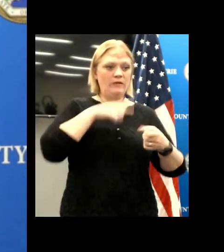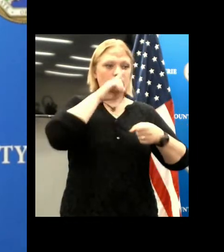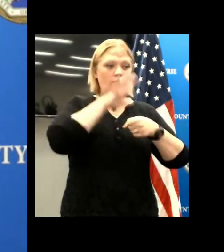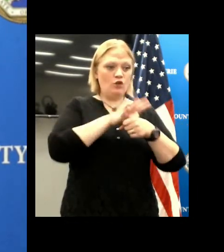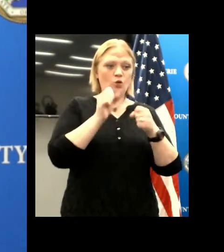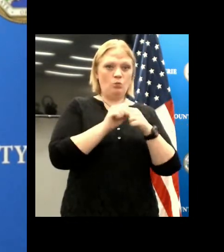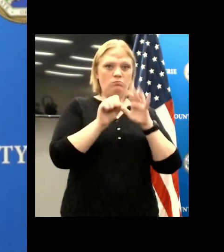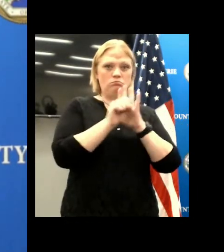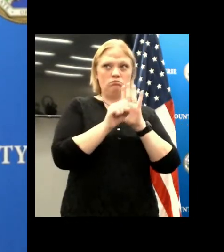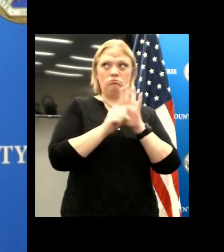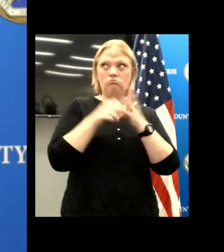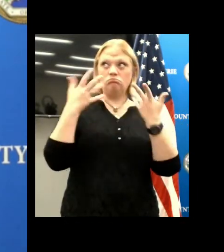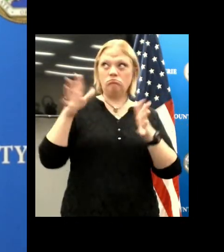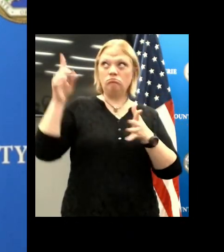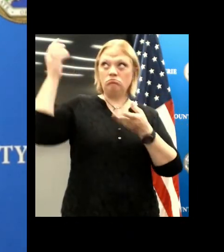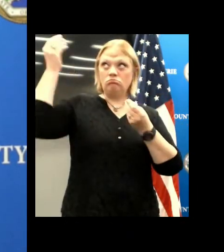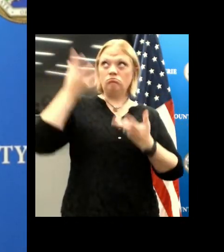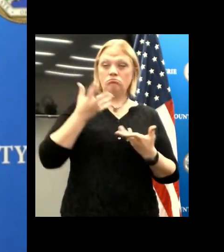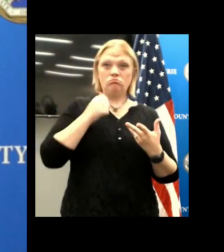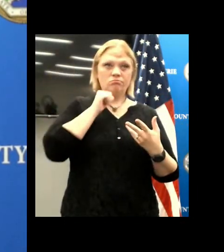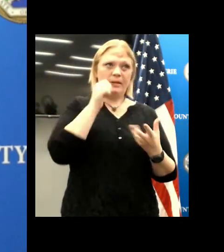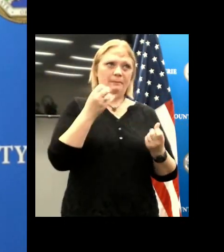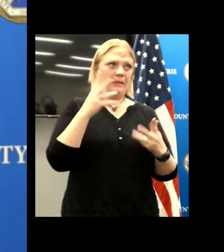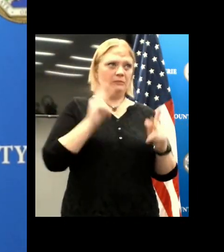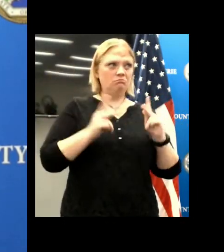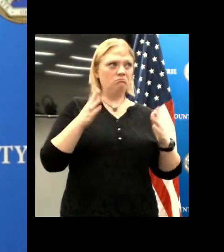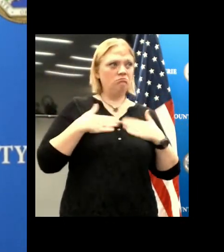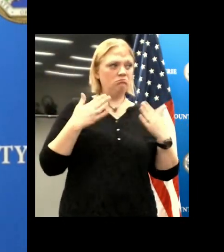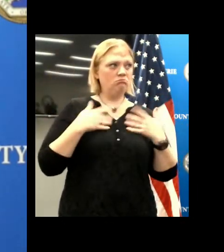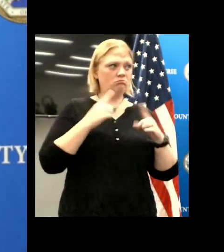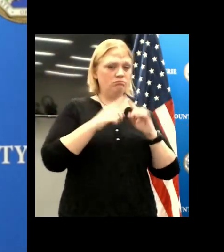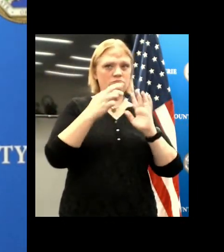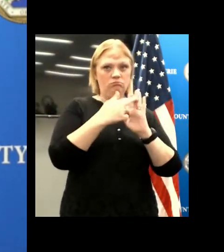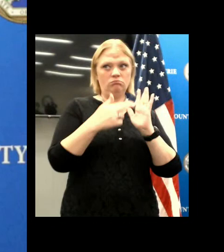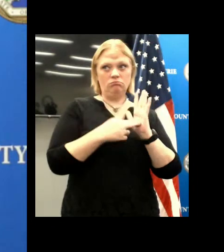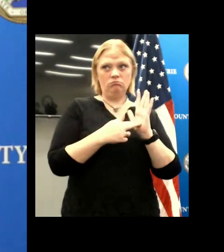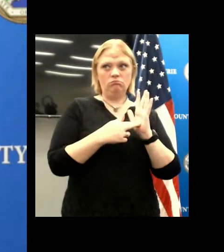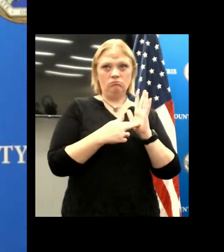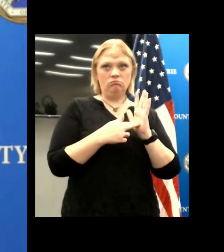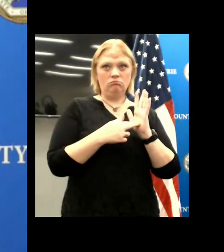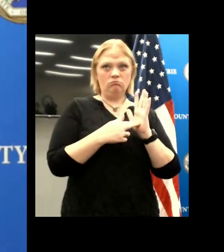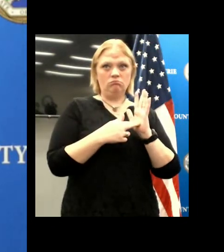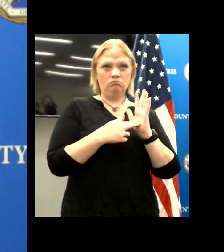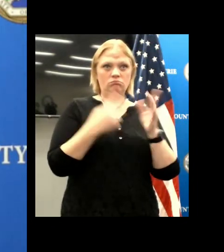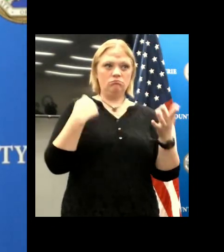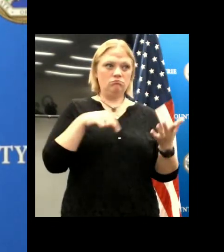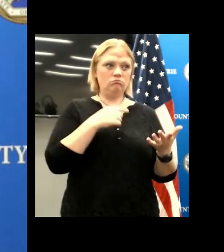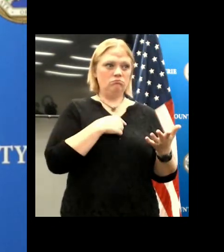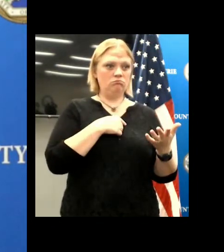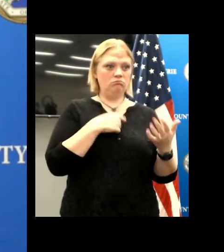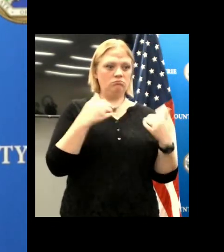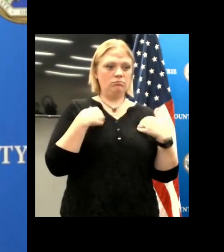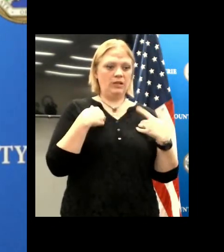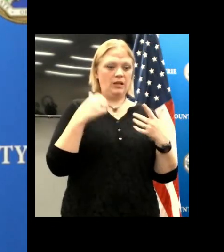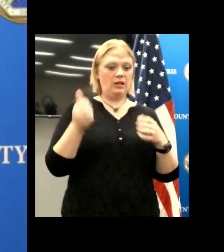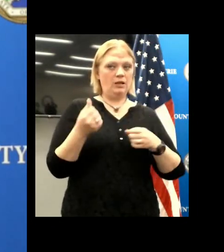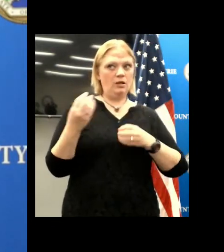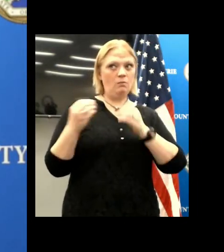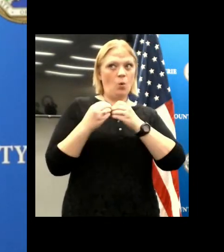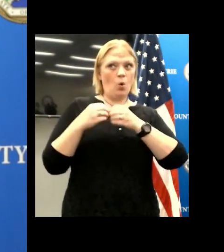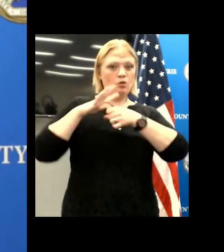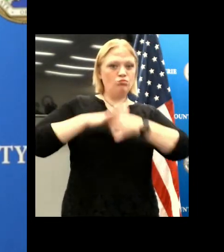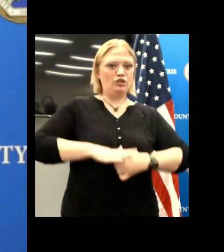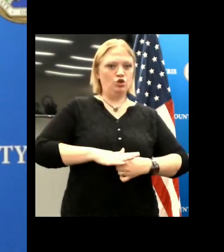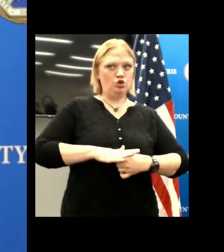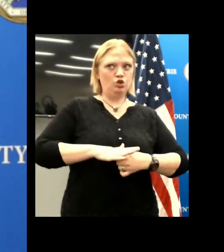with the state. I know not a lot of people are happy about it, but those are the rules, and we've had additional pressure put on us by the